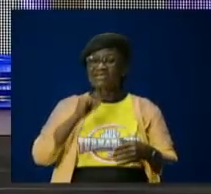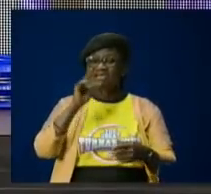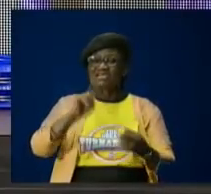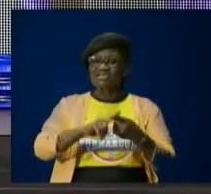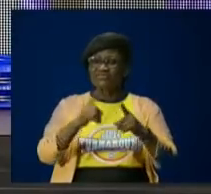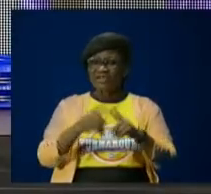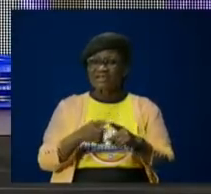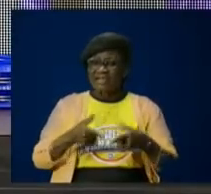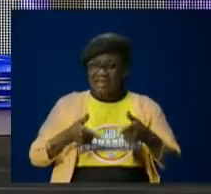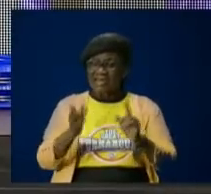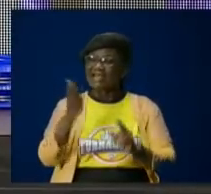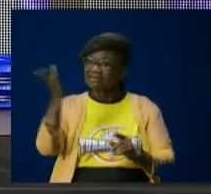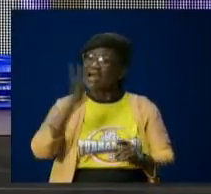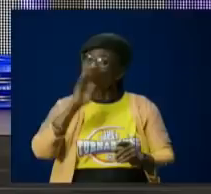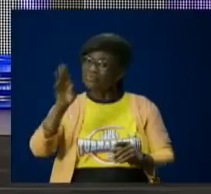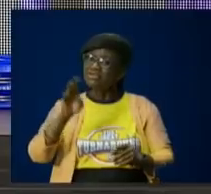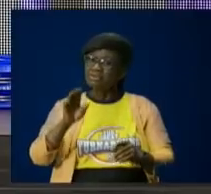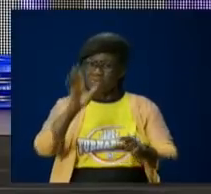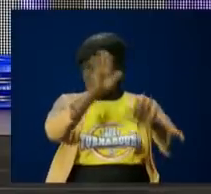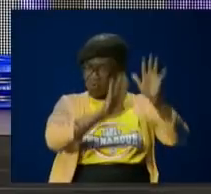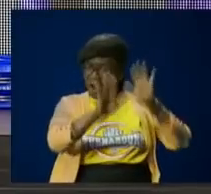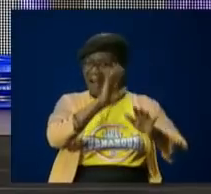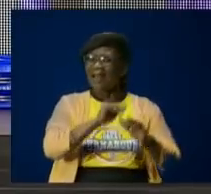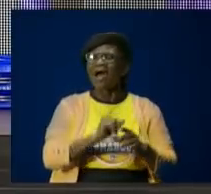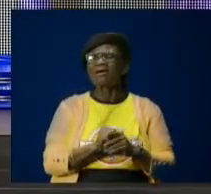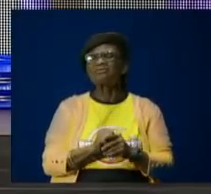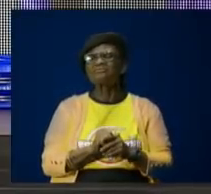Let there be trouble.